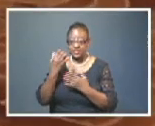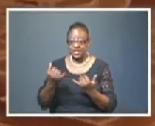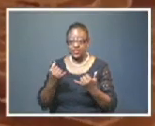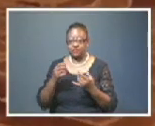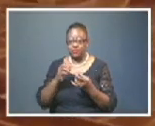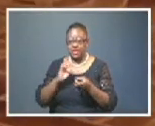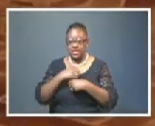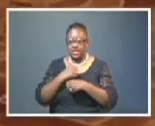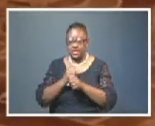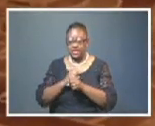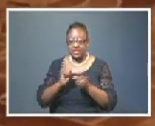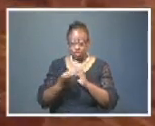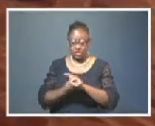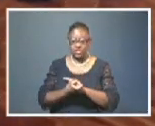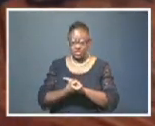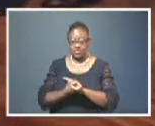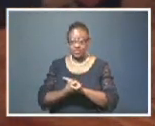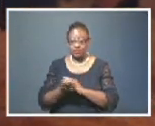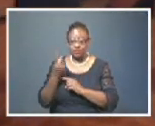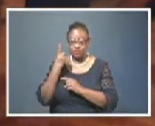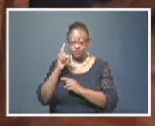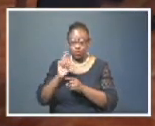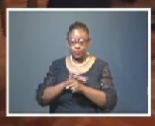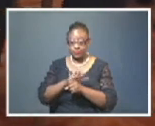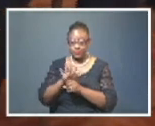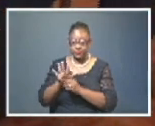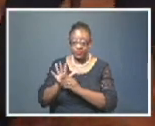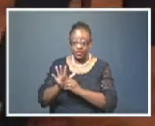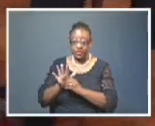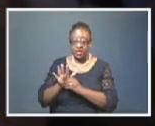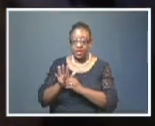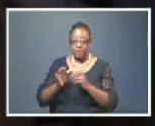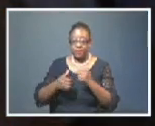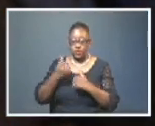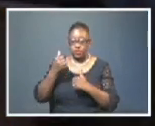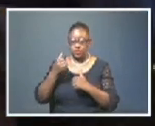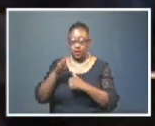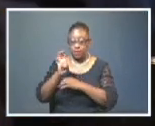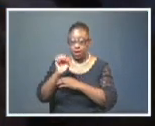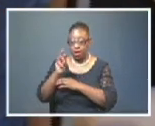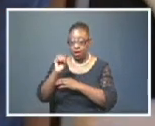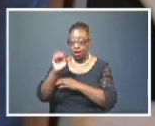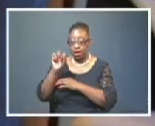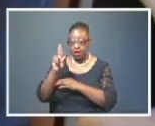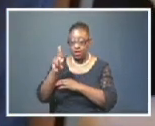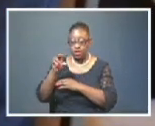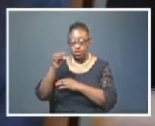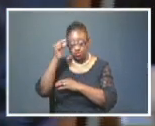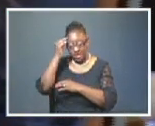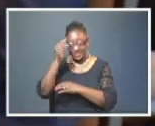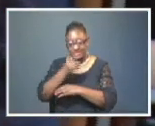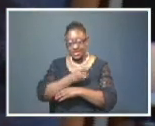and some months after intense lobbying from local hoteliers. The most vocal among them, Bahama President Graham Davis,